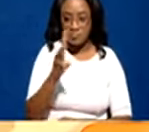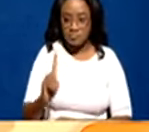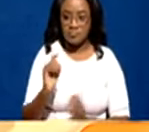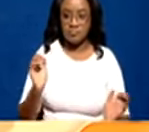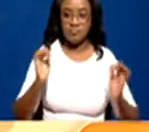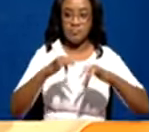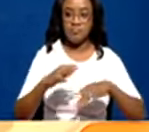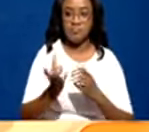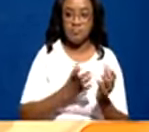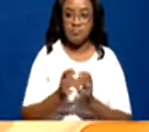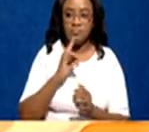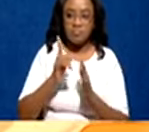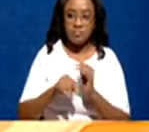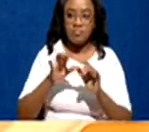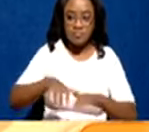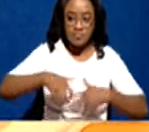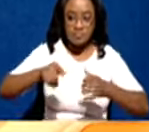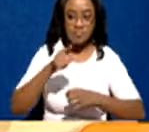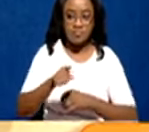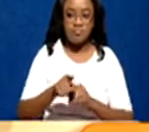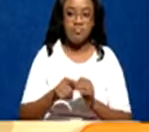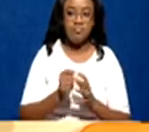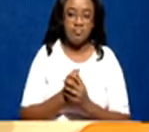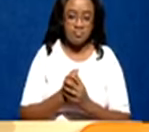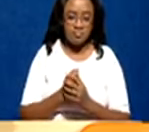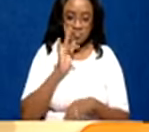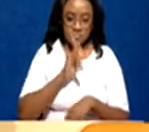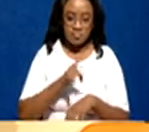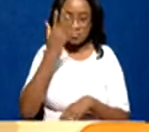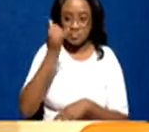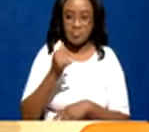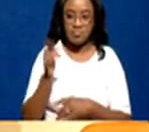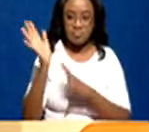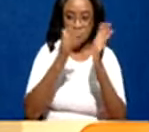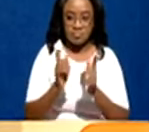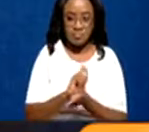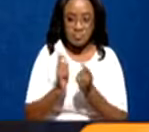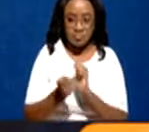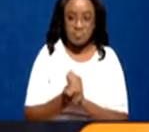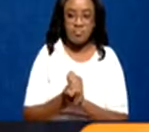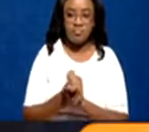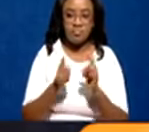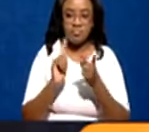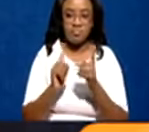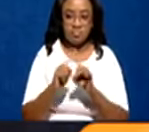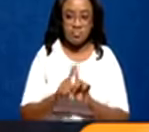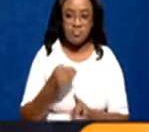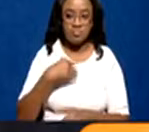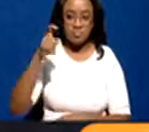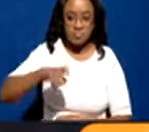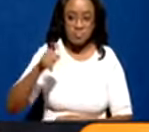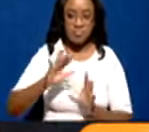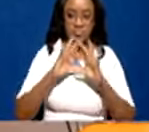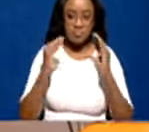Congress, Linturi says agriculture has been greatly hampered by the effects of climate change, and there is the need for the world